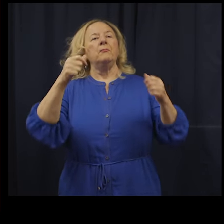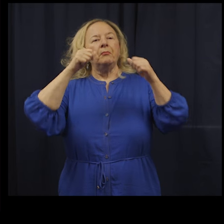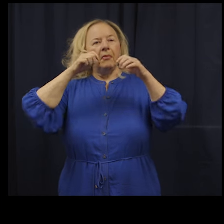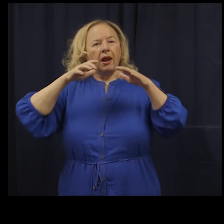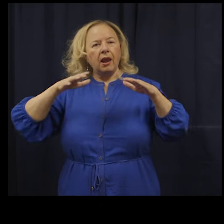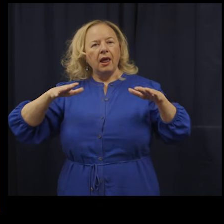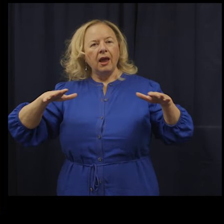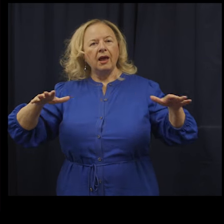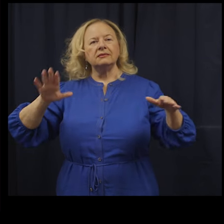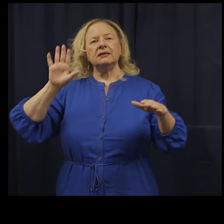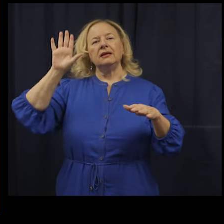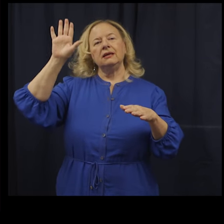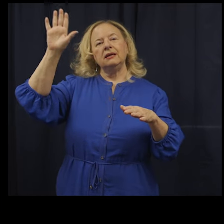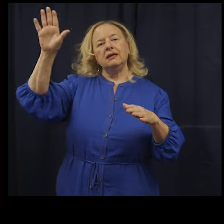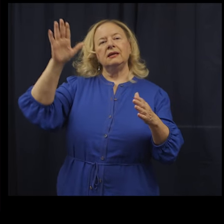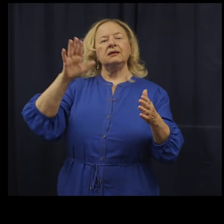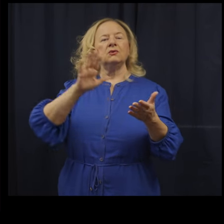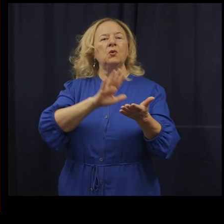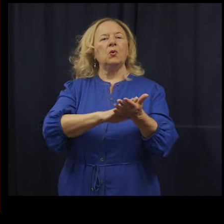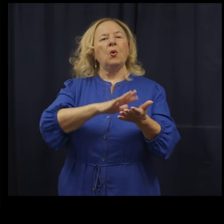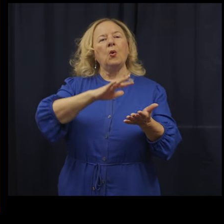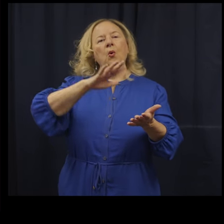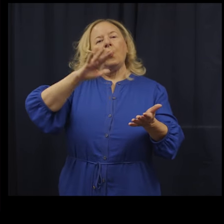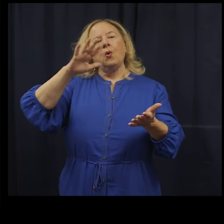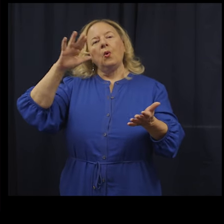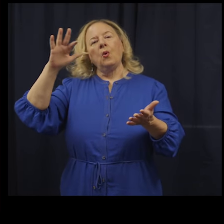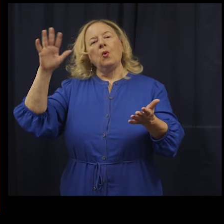Baruch Shem Kevod,